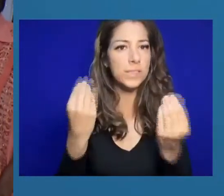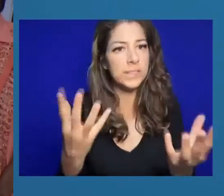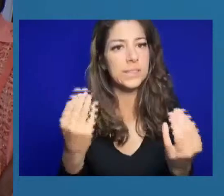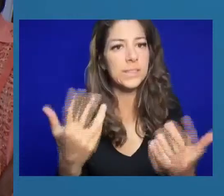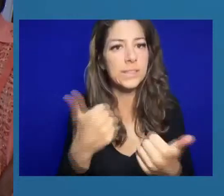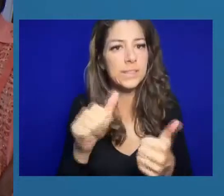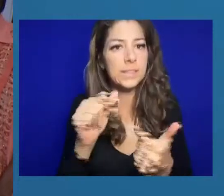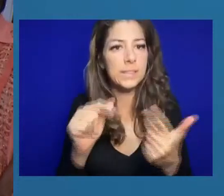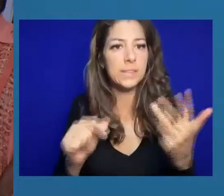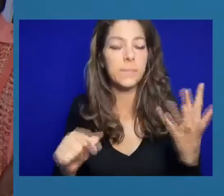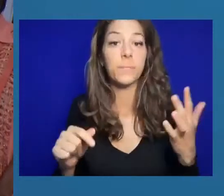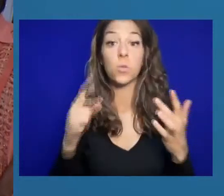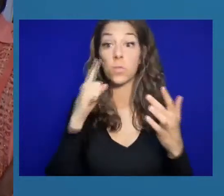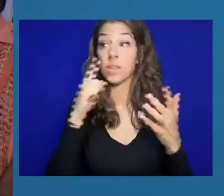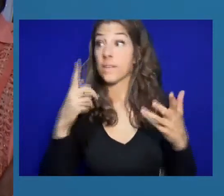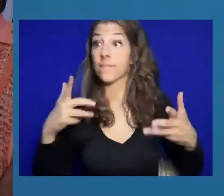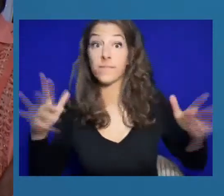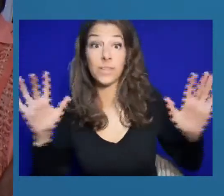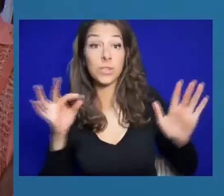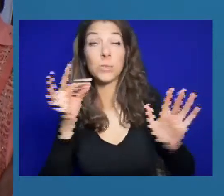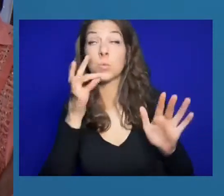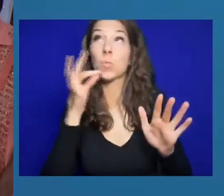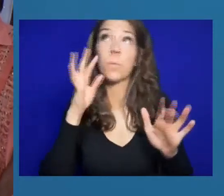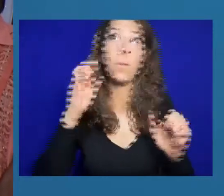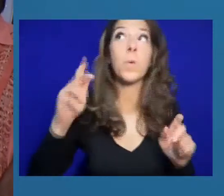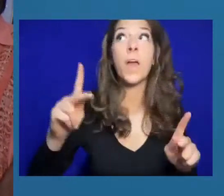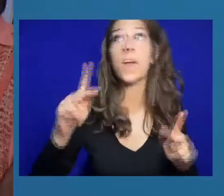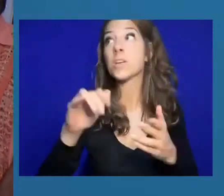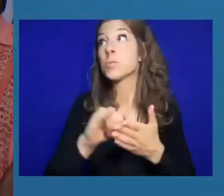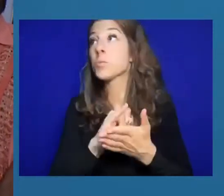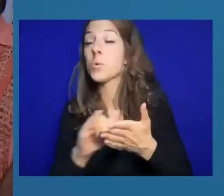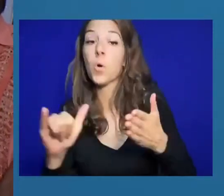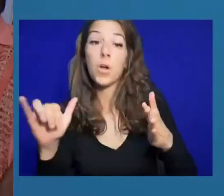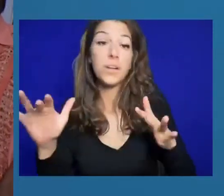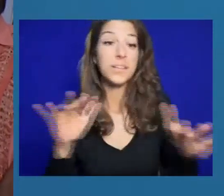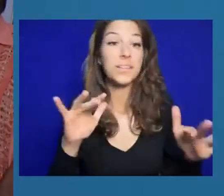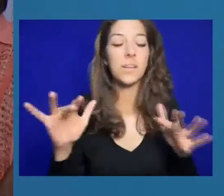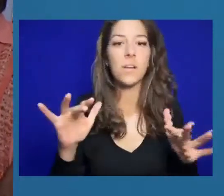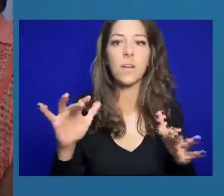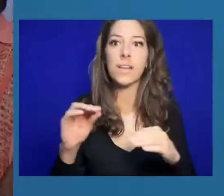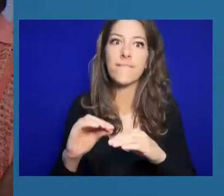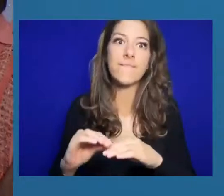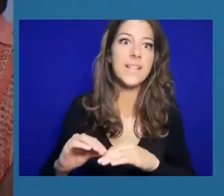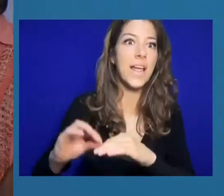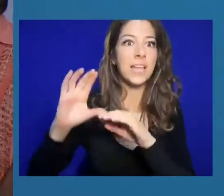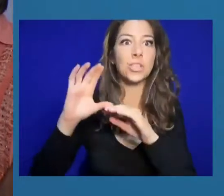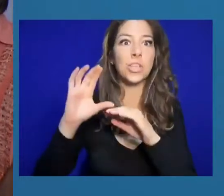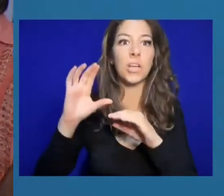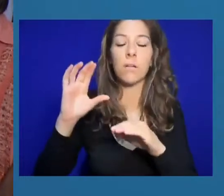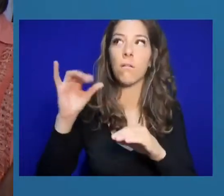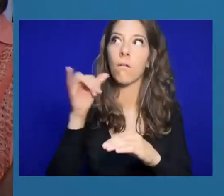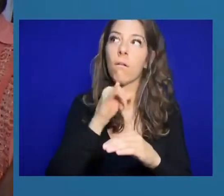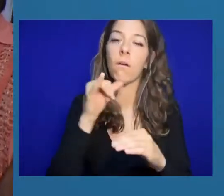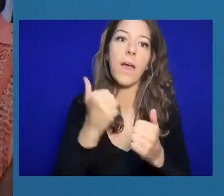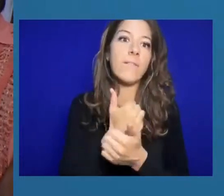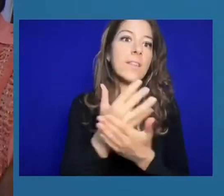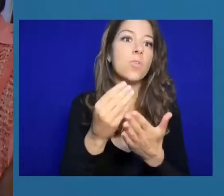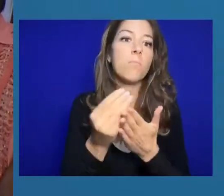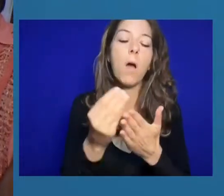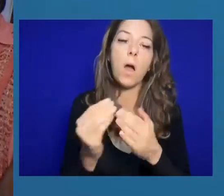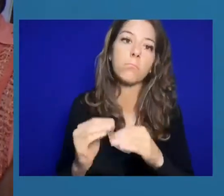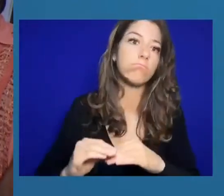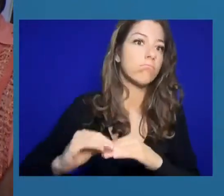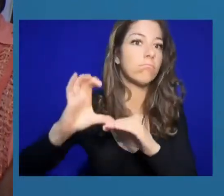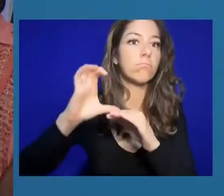when you think we're out of the woods now, we're going to be okay, this is New York, then inflation knocks us down. Everything you bought for your